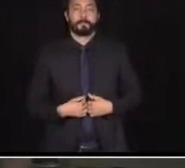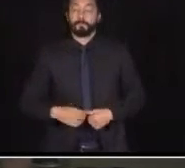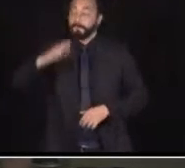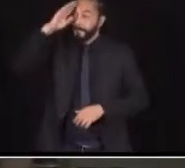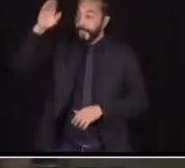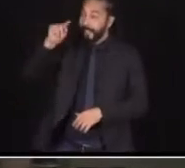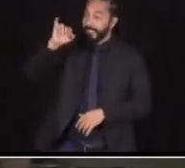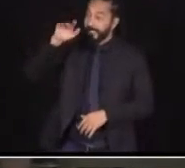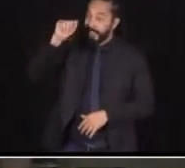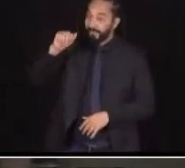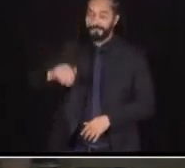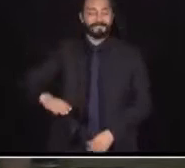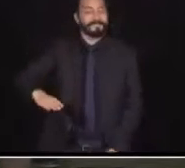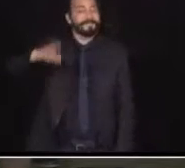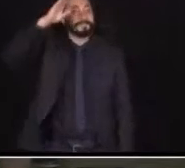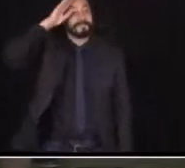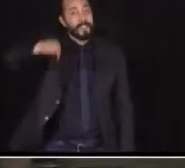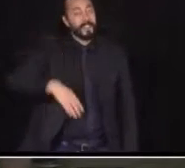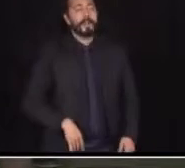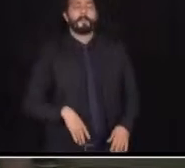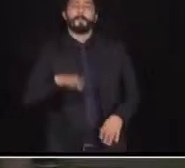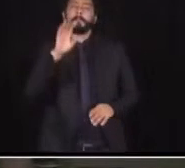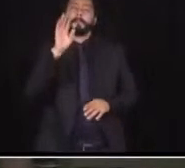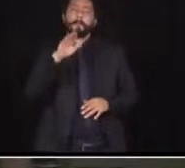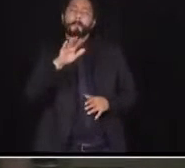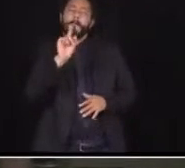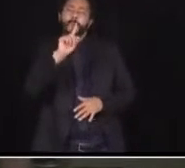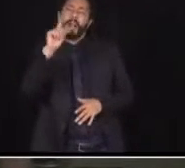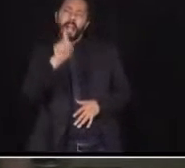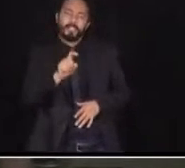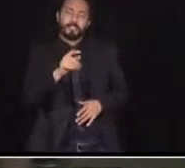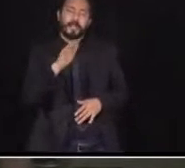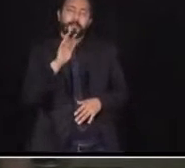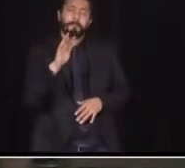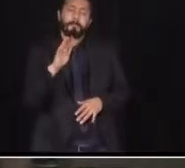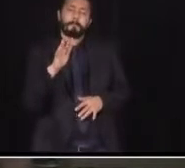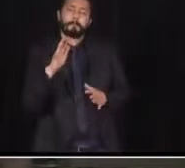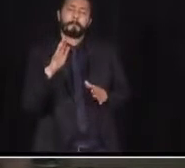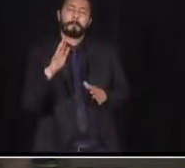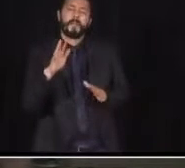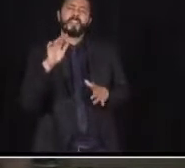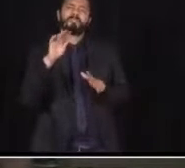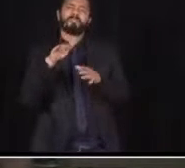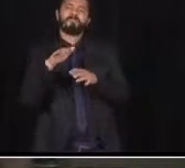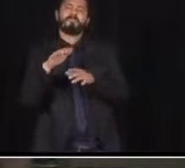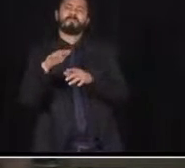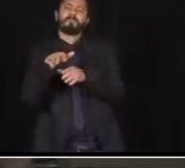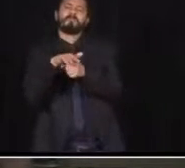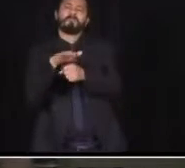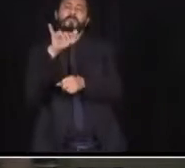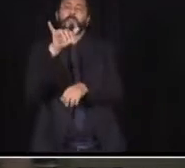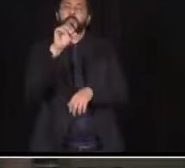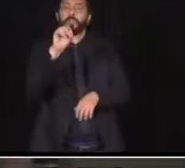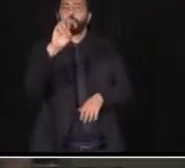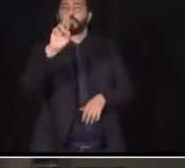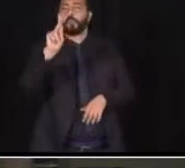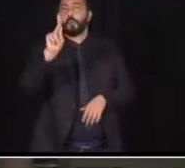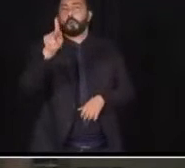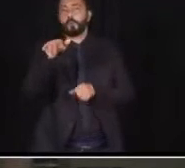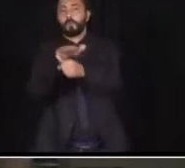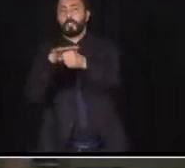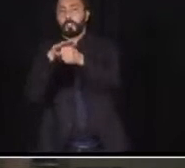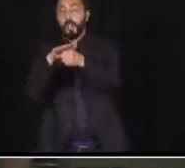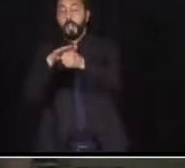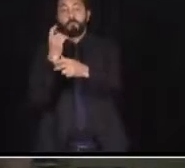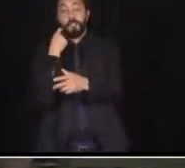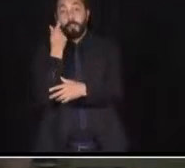Tina. Hi there. I actually wanted to ask about York Region, which is seeing some pretty high numbers the